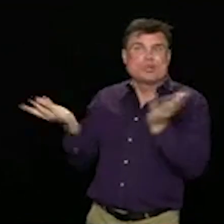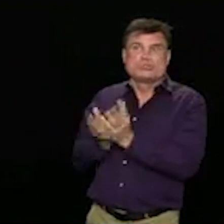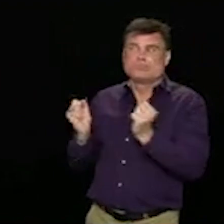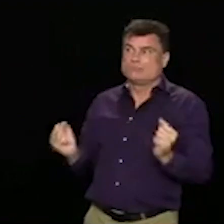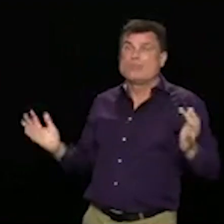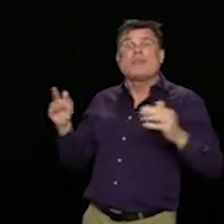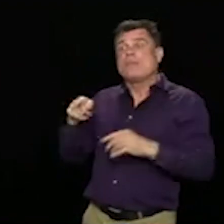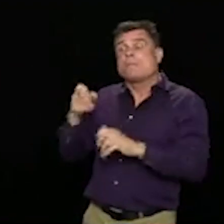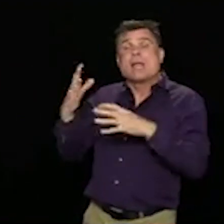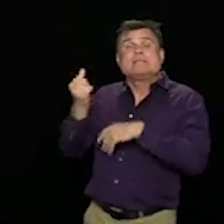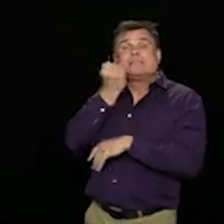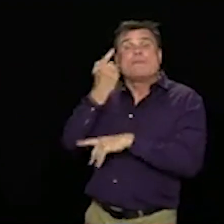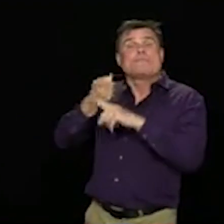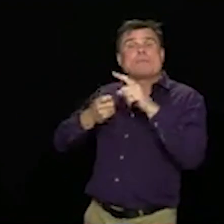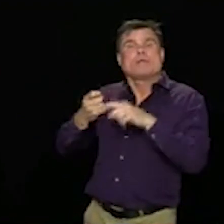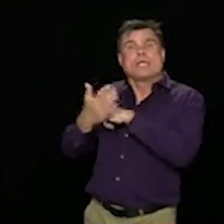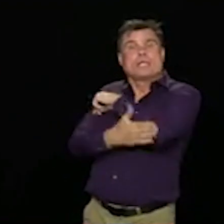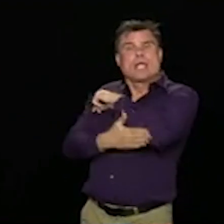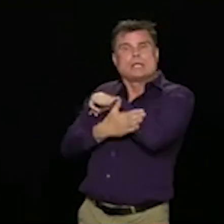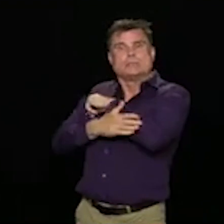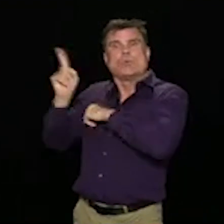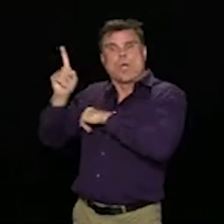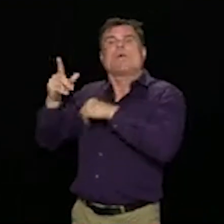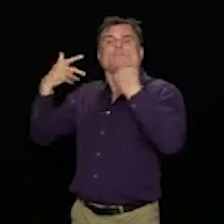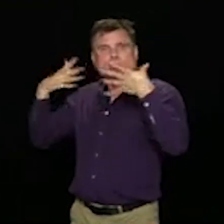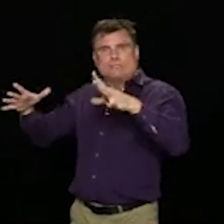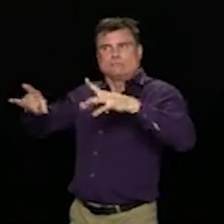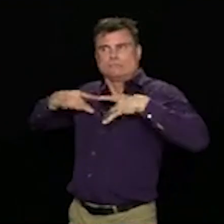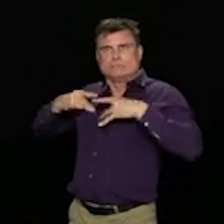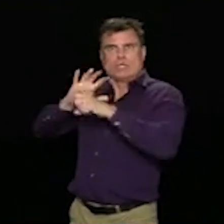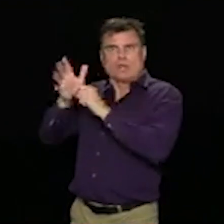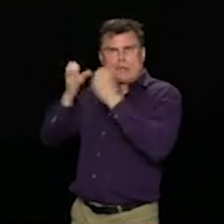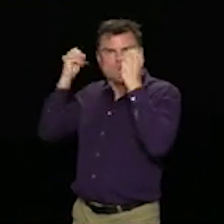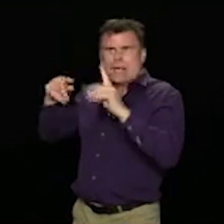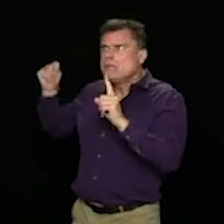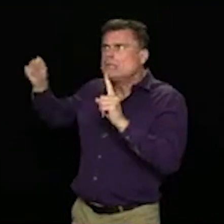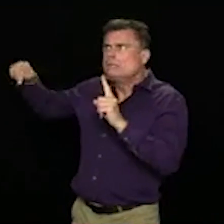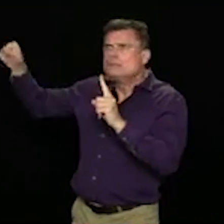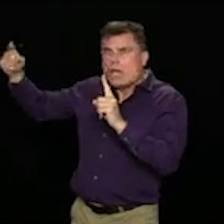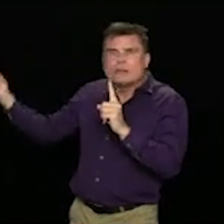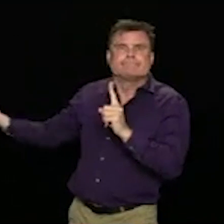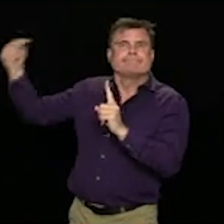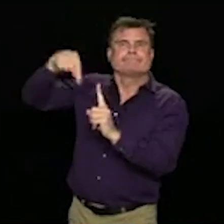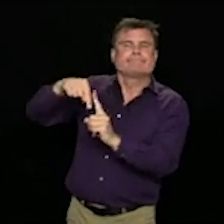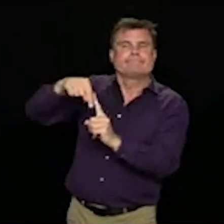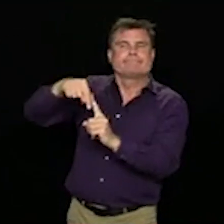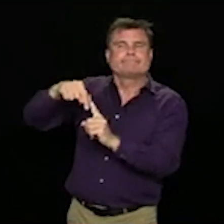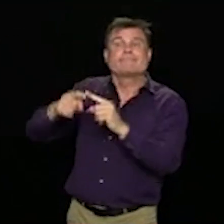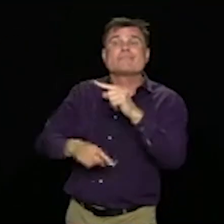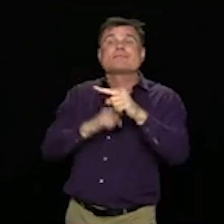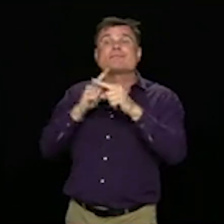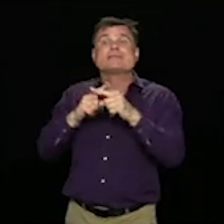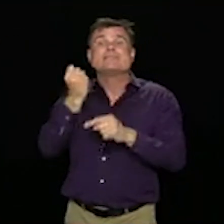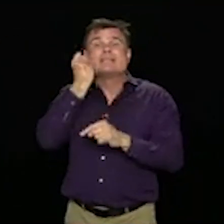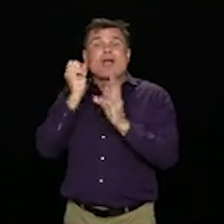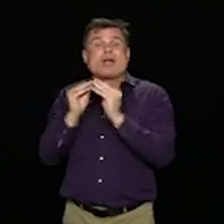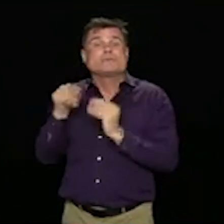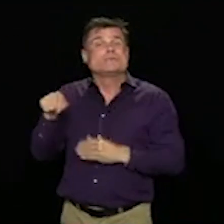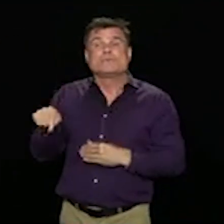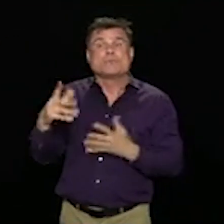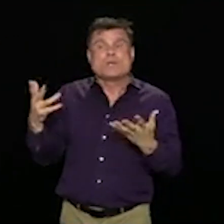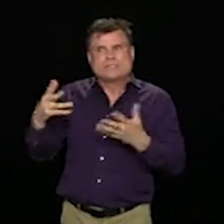made that a riskier environment, as well as it was indoors in a conference center where there was a lot of opportunity for people